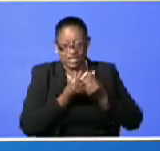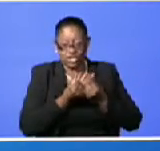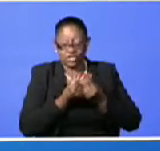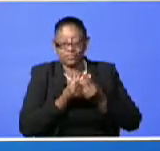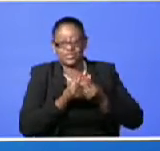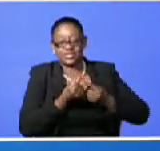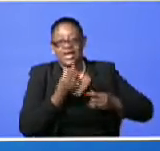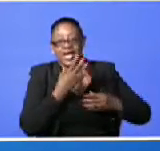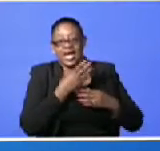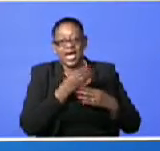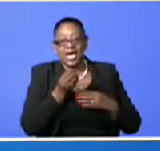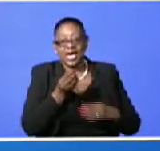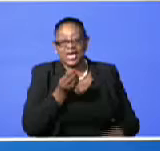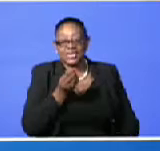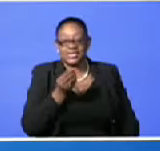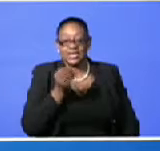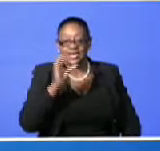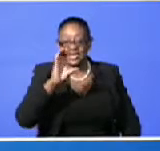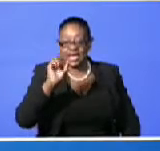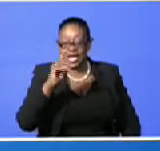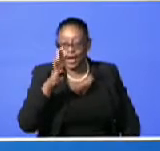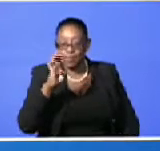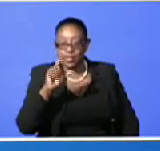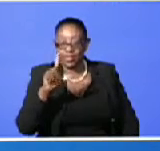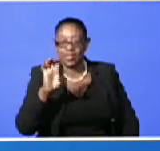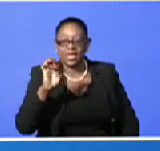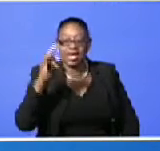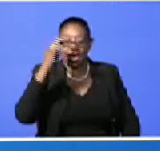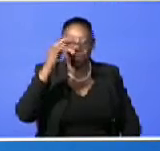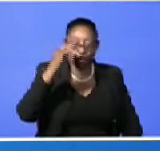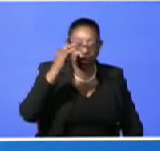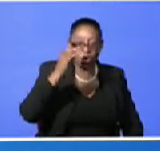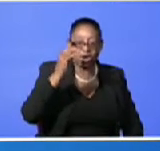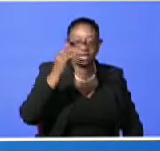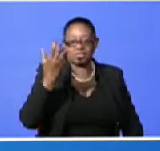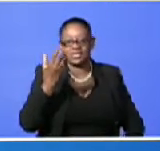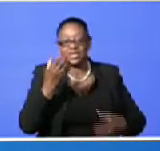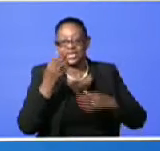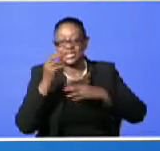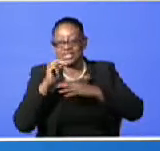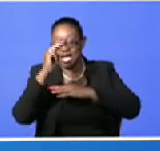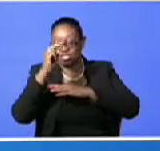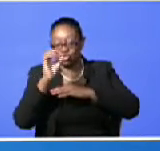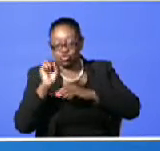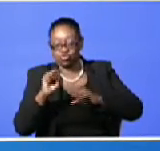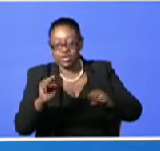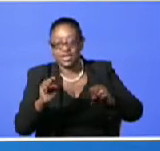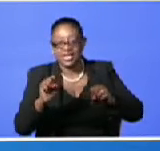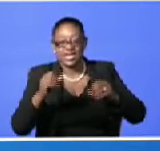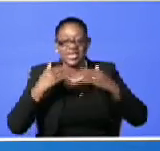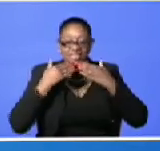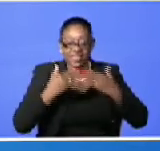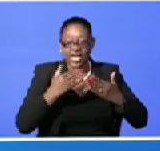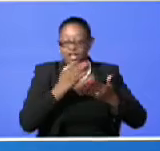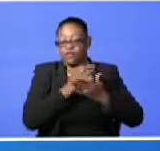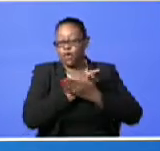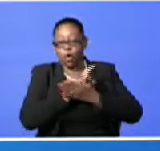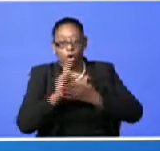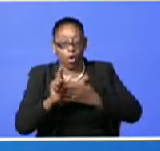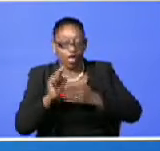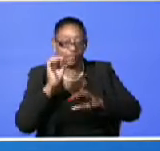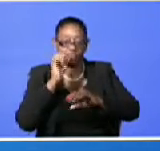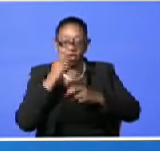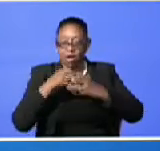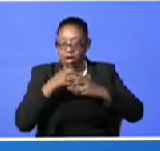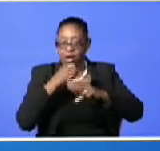Beach, Carmichael, DEU, Cable Beach, and the airport. The Prime Minister wanted to encourage the officers and thank them for all of their hard work throughout